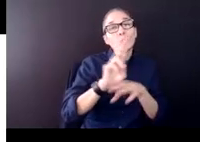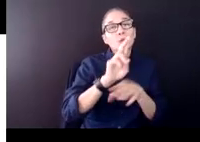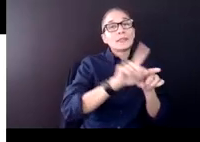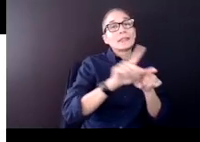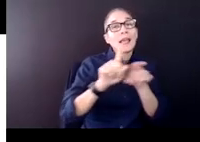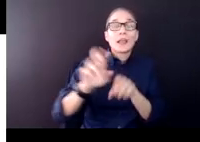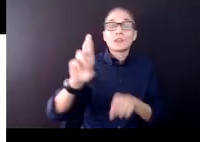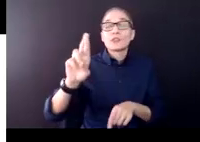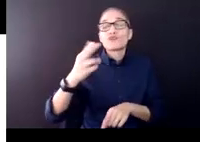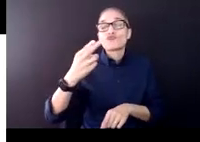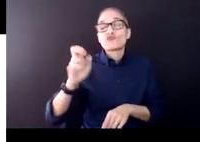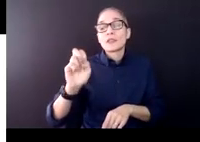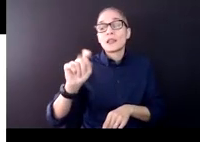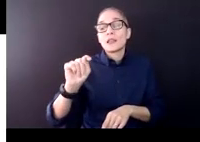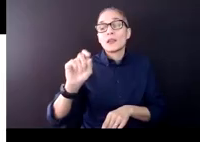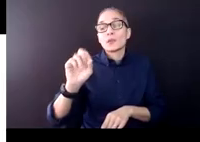Um, I'm